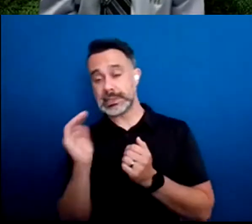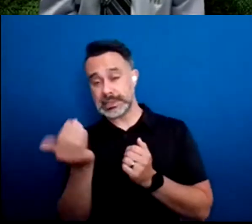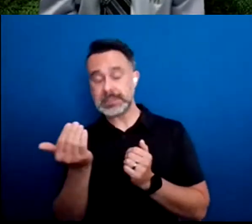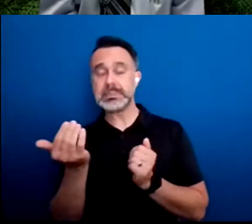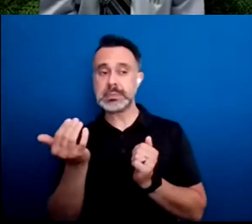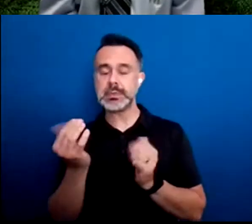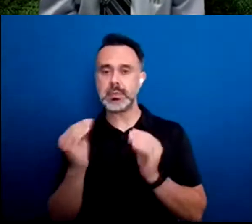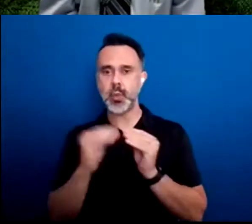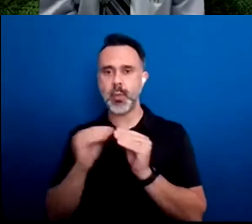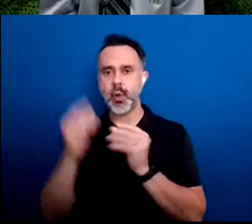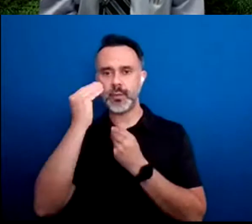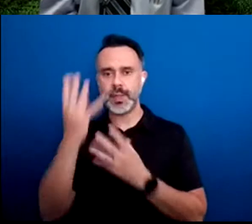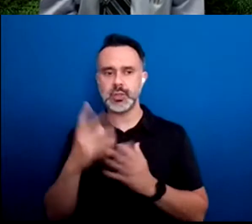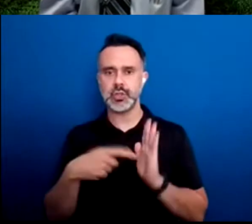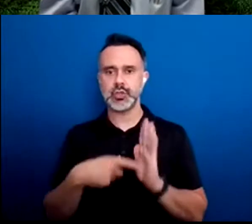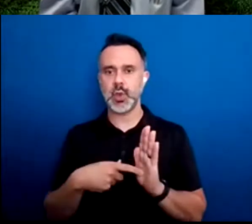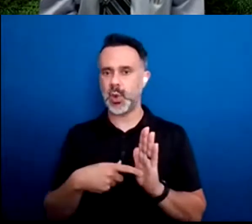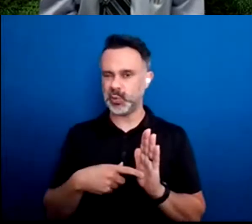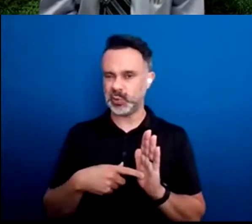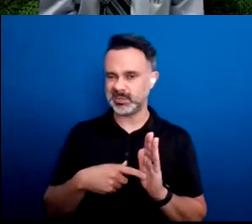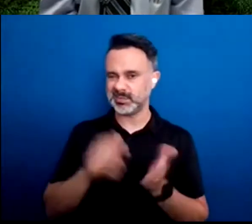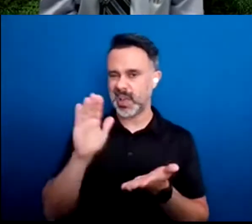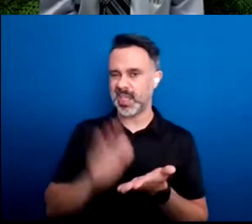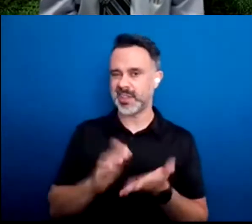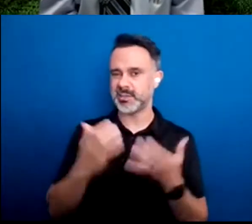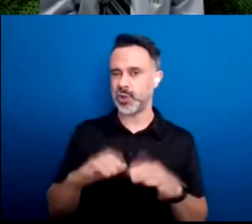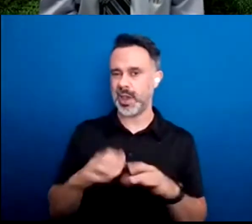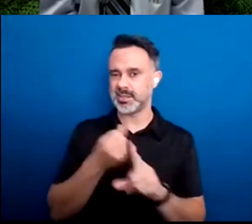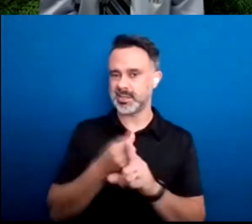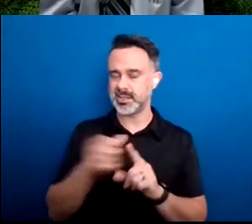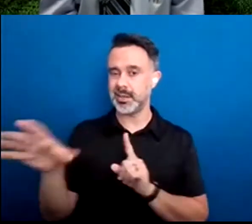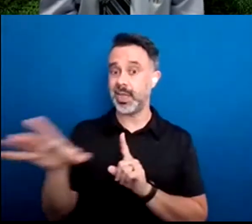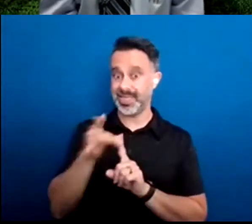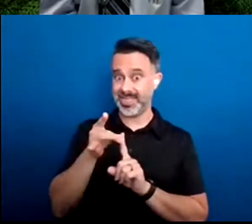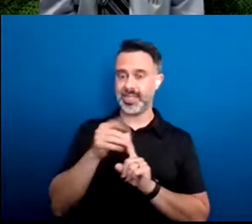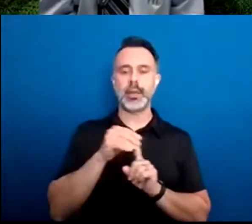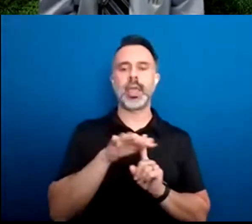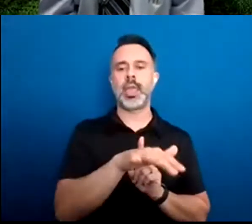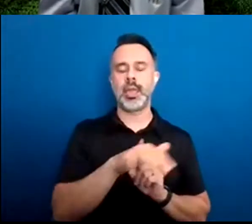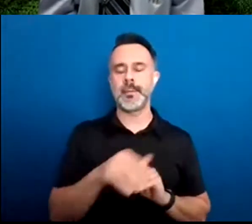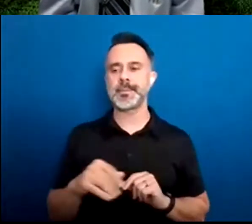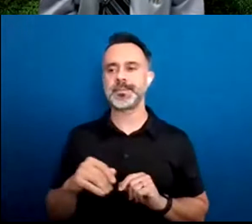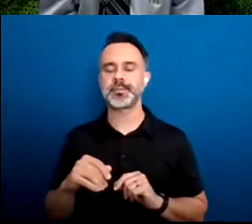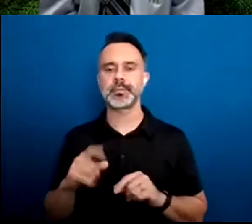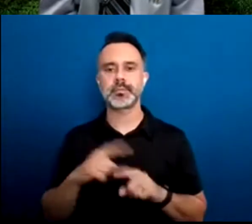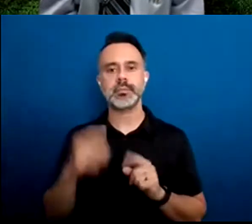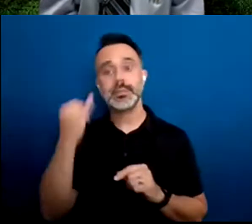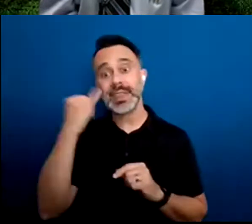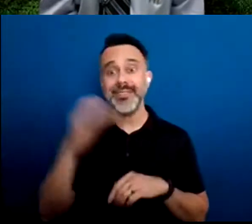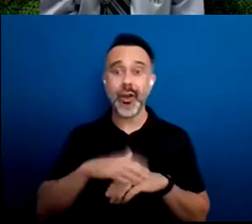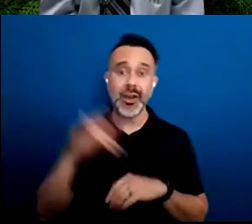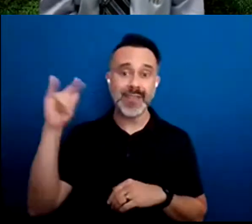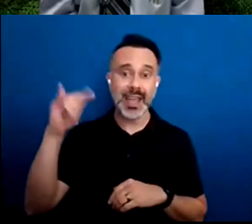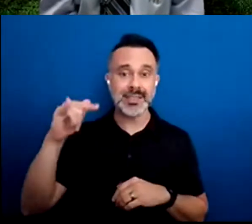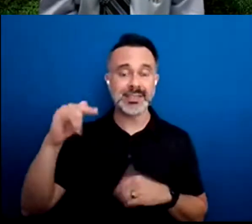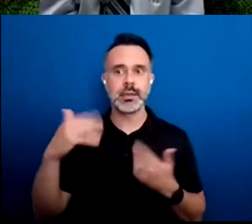being very cautious, given the fact that on an airplane, it's not really clear whether everyone is vaccinated,